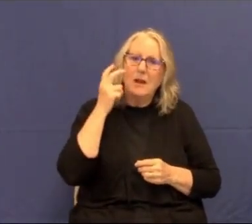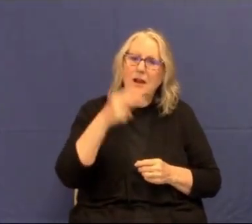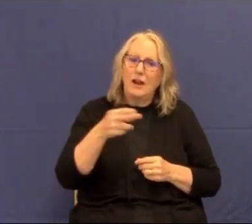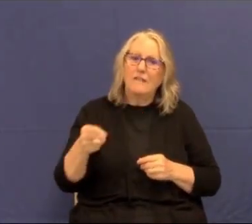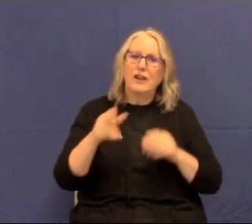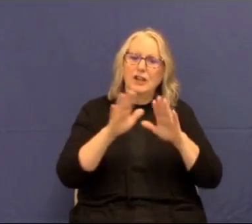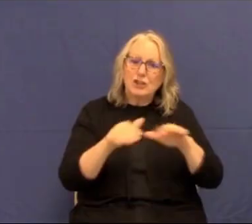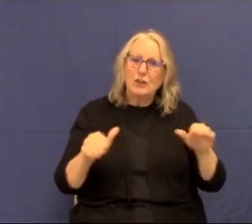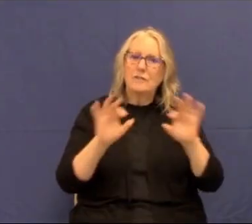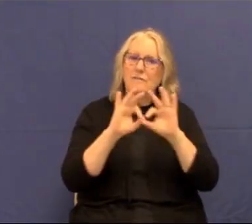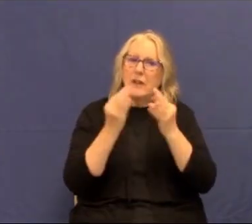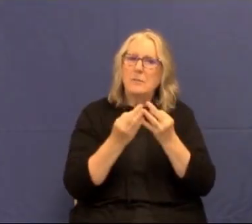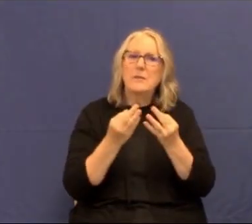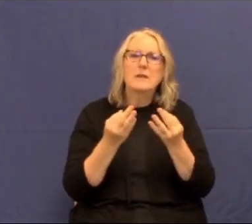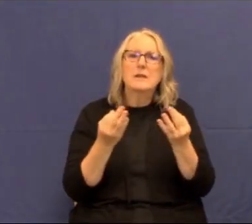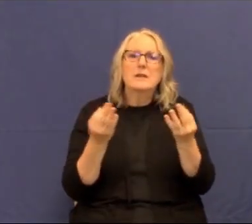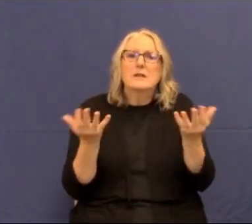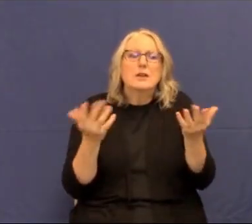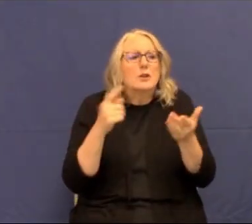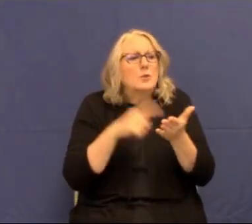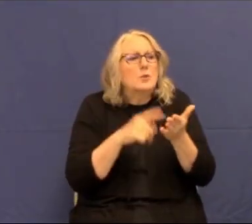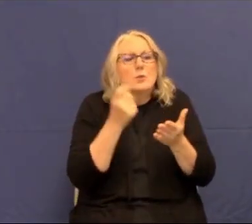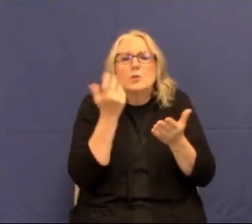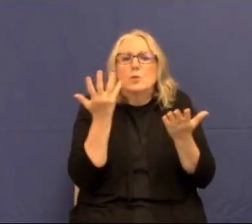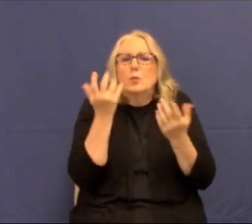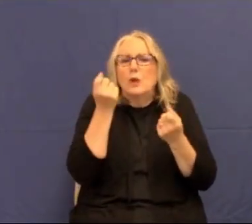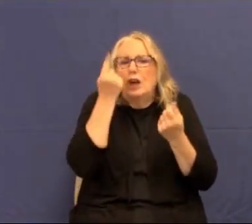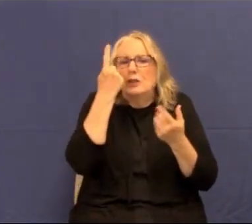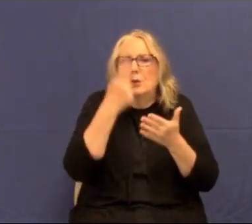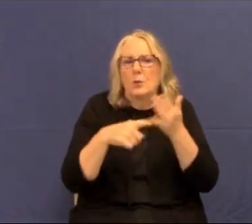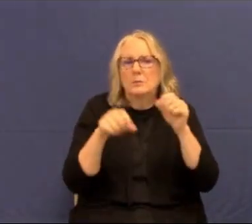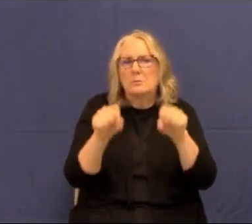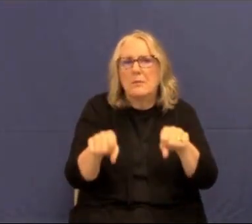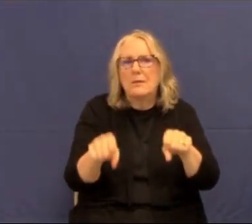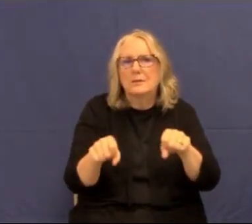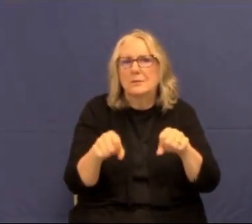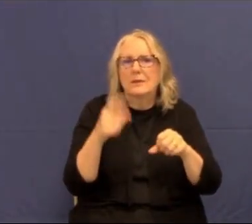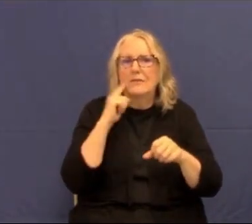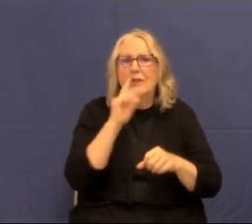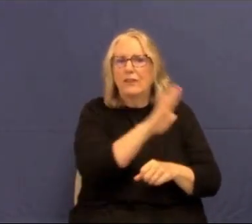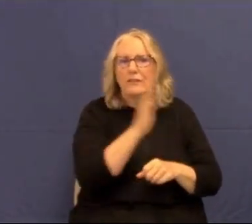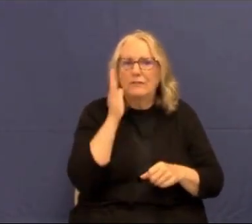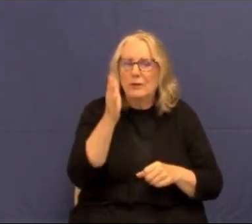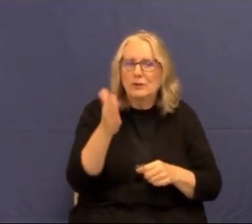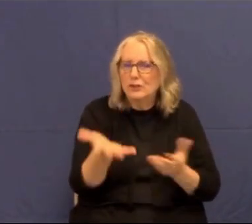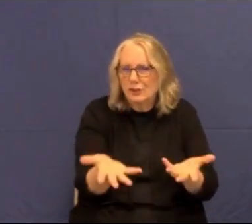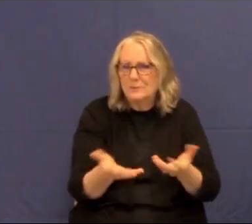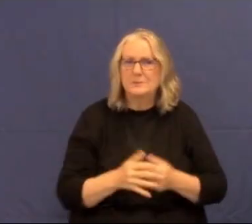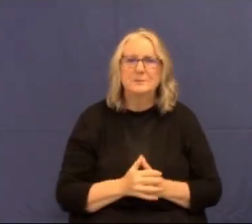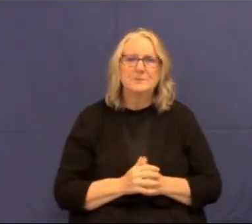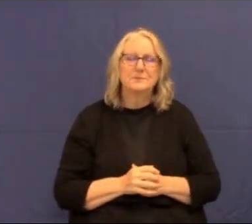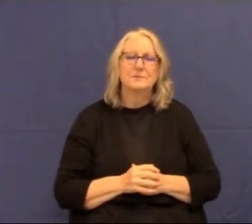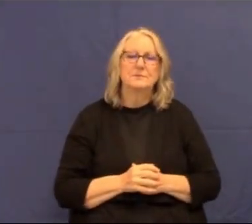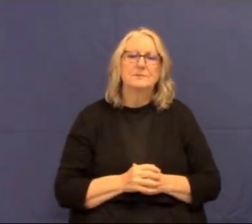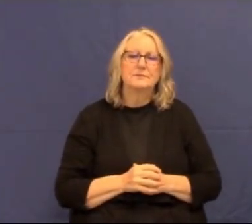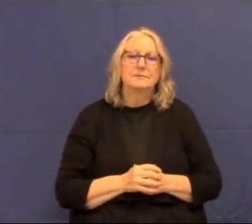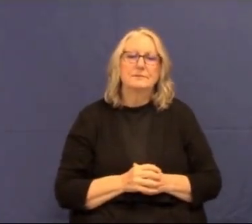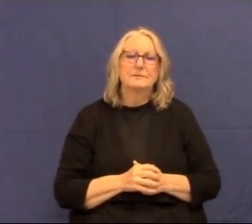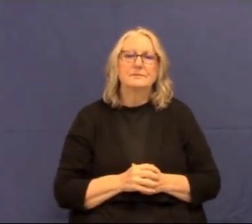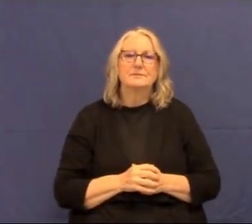deaf-blind, hard of hearing kids and their families to understand about what's possible for their futures?